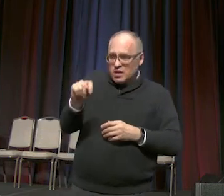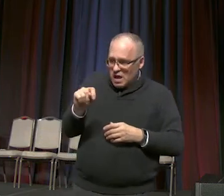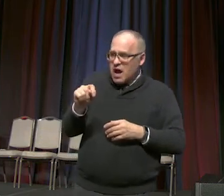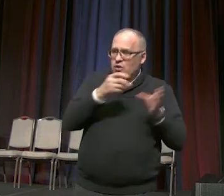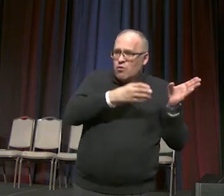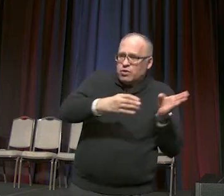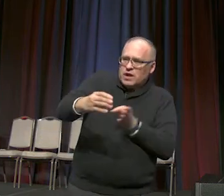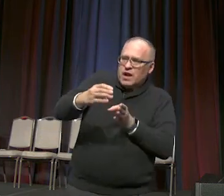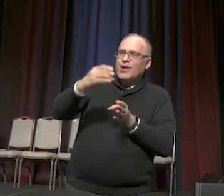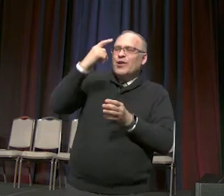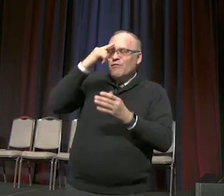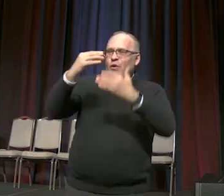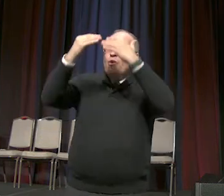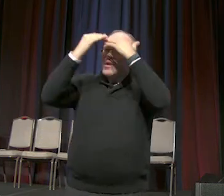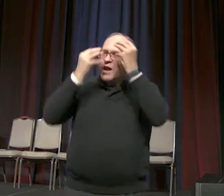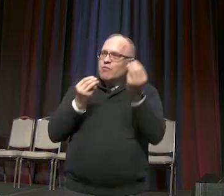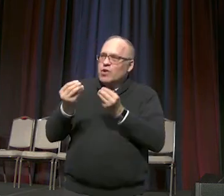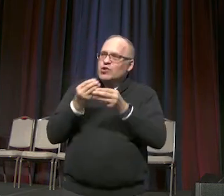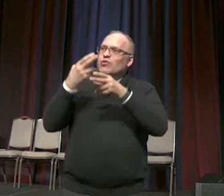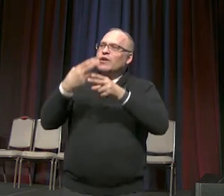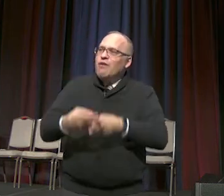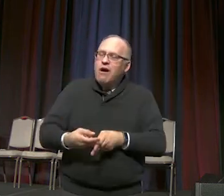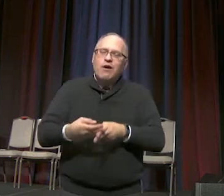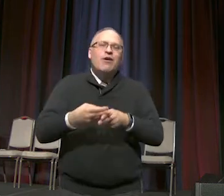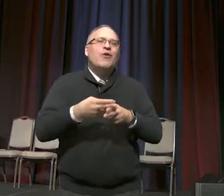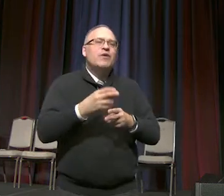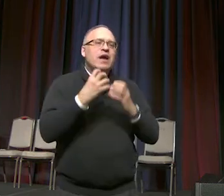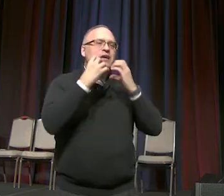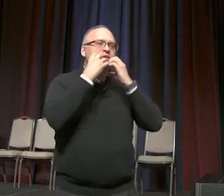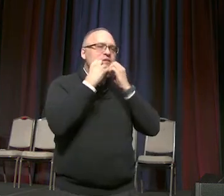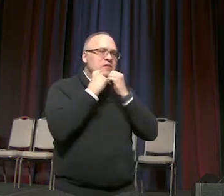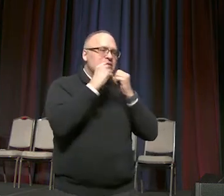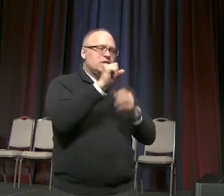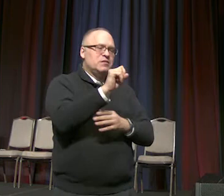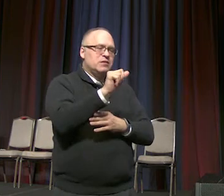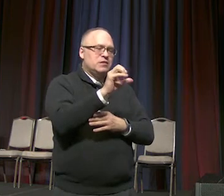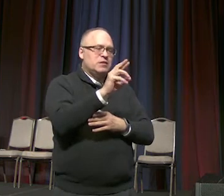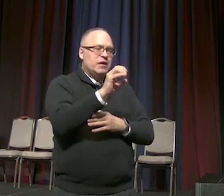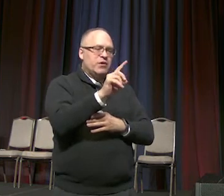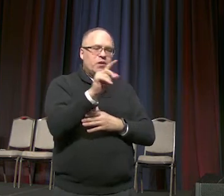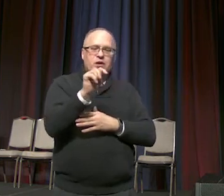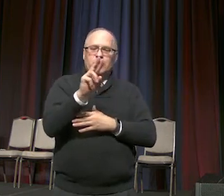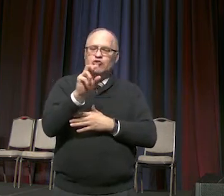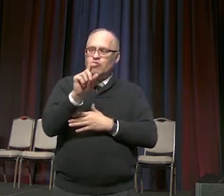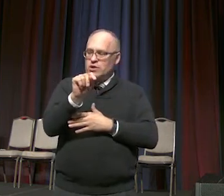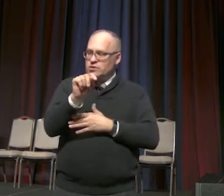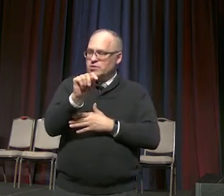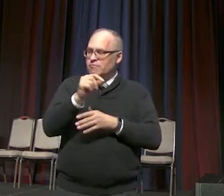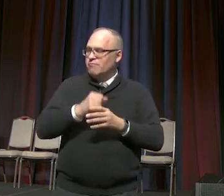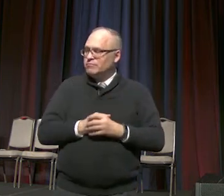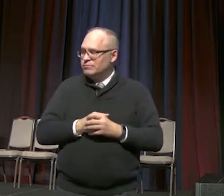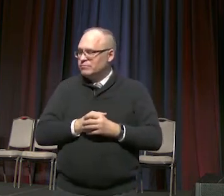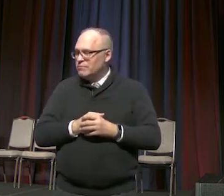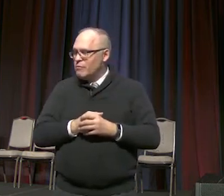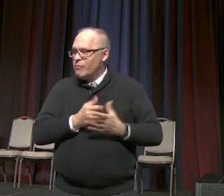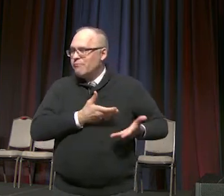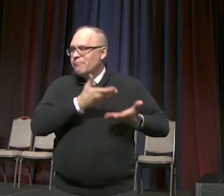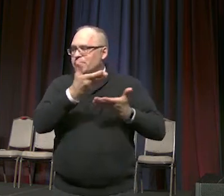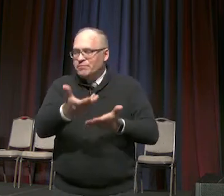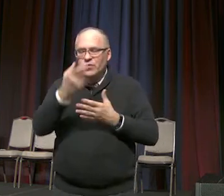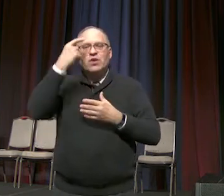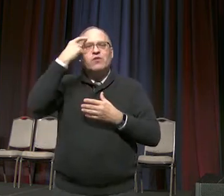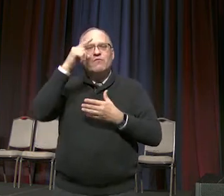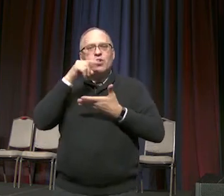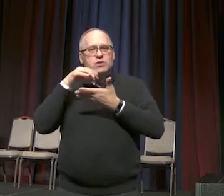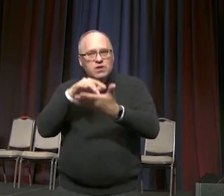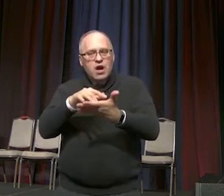ordained ministry entitled A Sacred Trust. It is brought to you for study, discernment, and